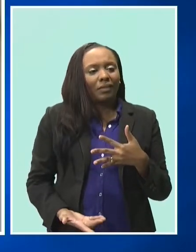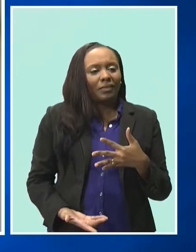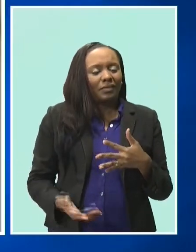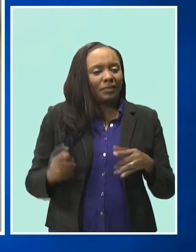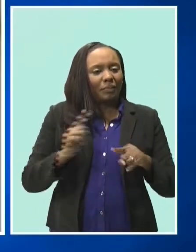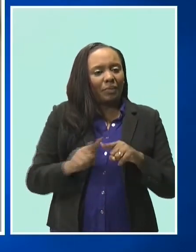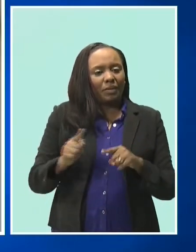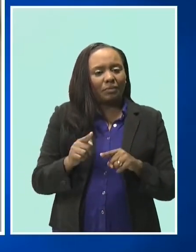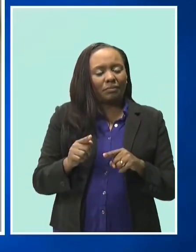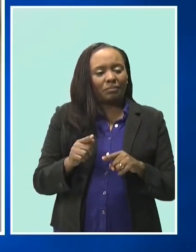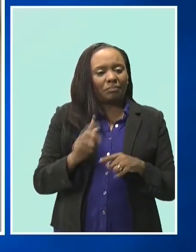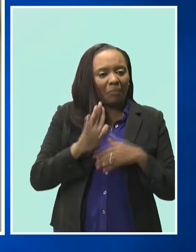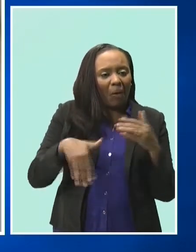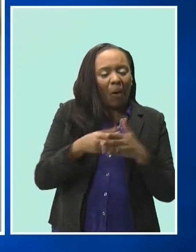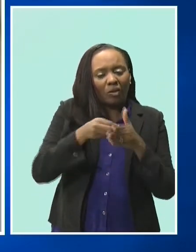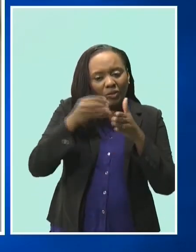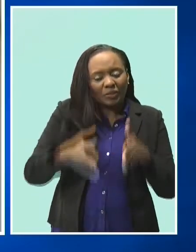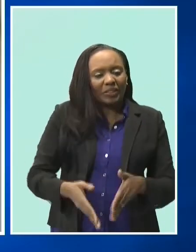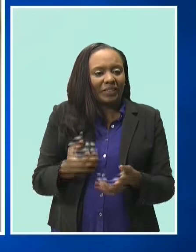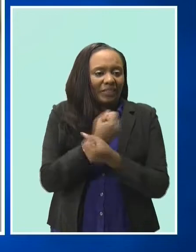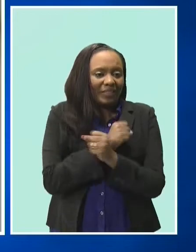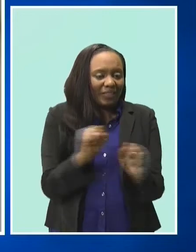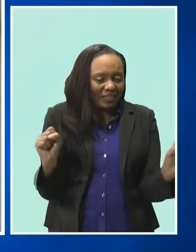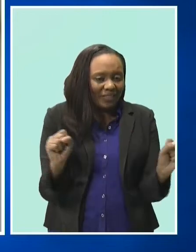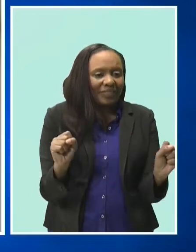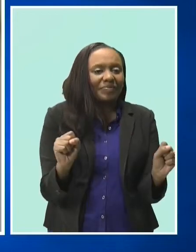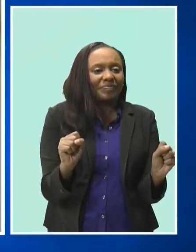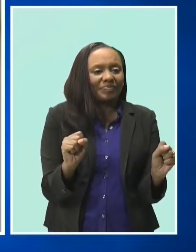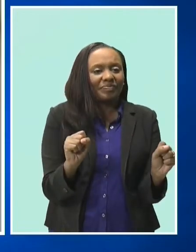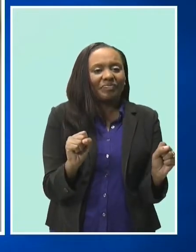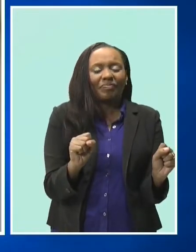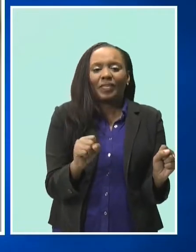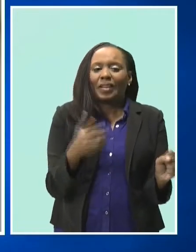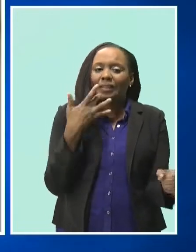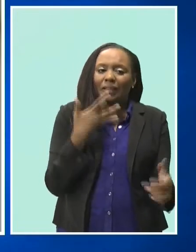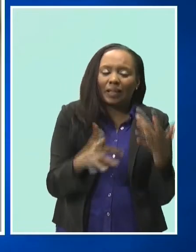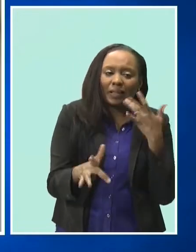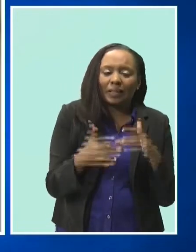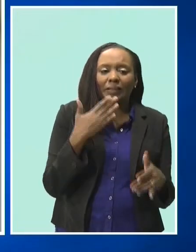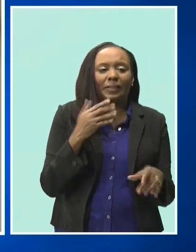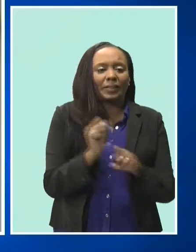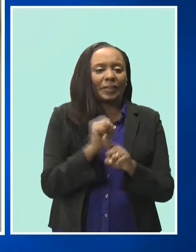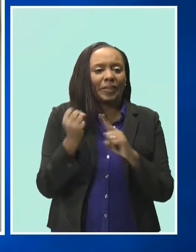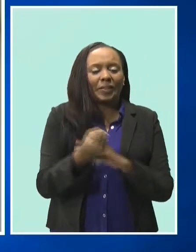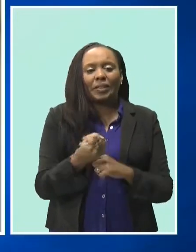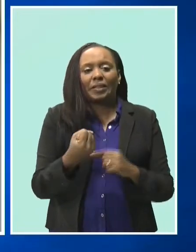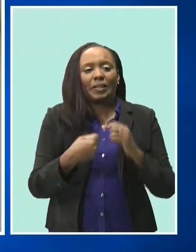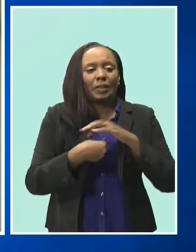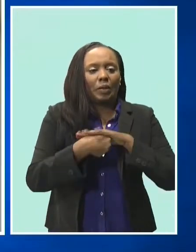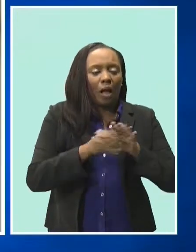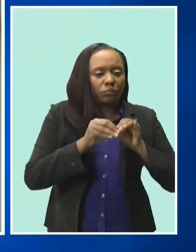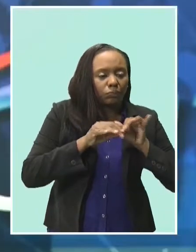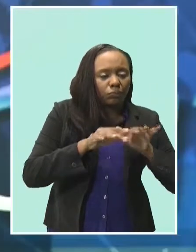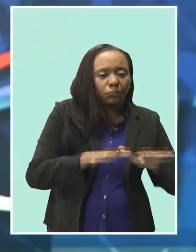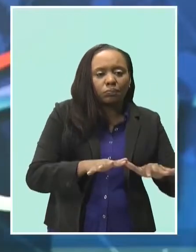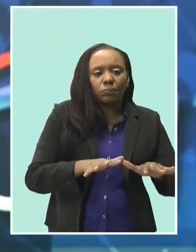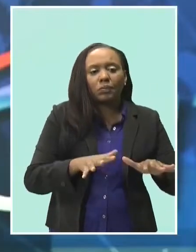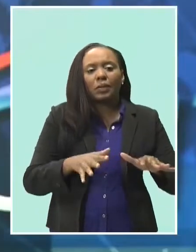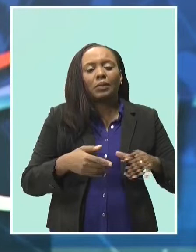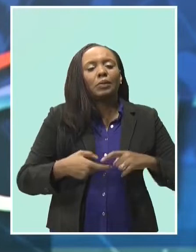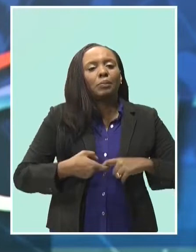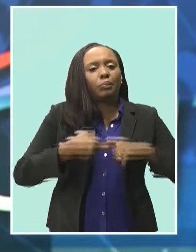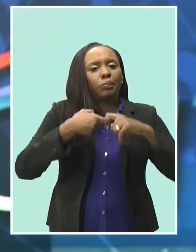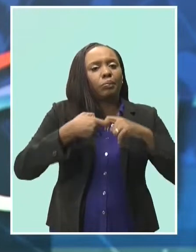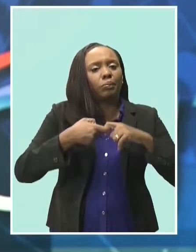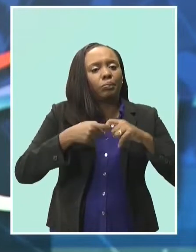is safe. Fortunately, we have a very stable situation now with the pandemic in Argentina.